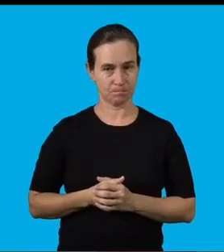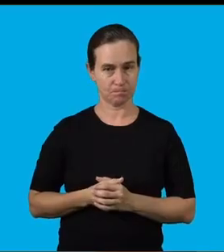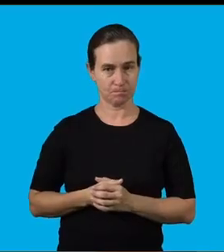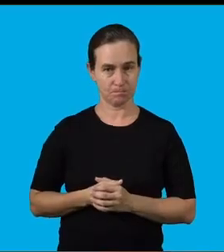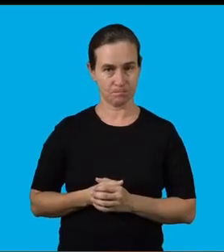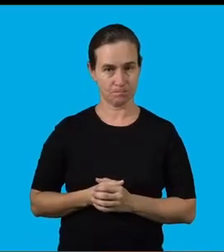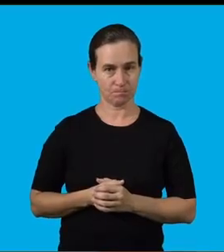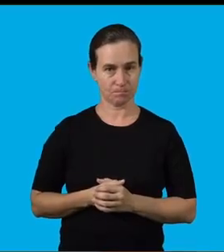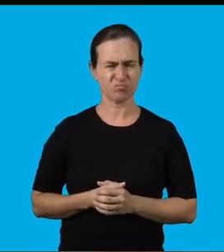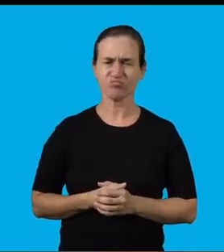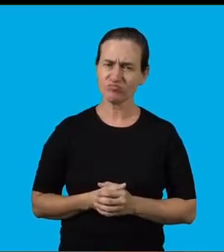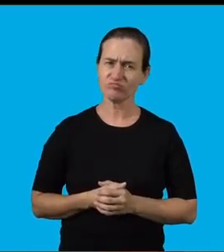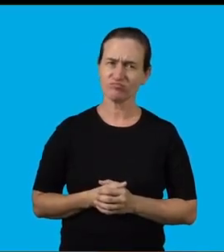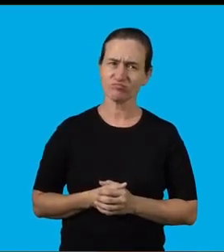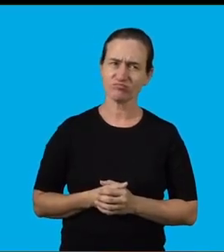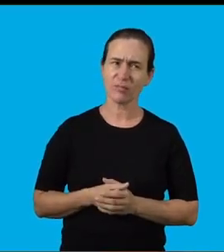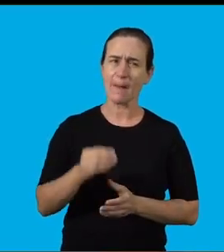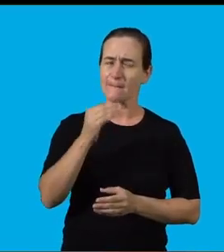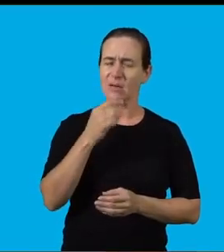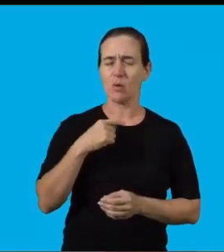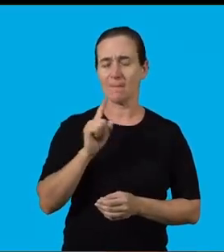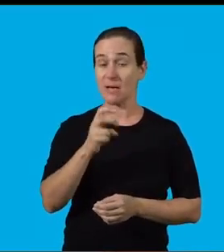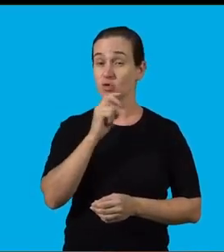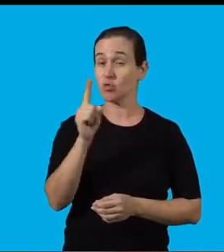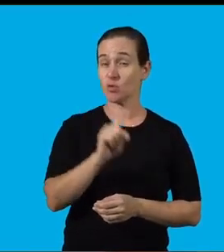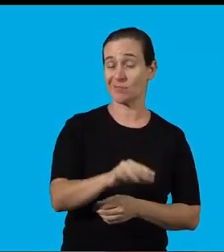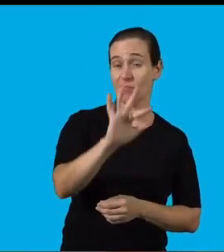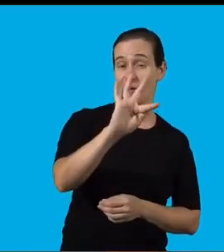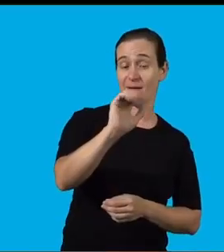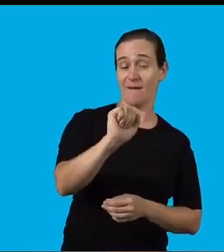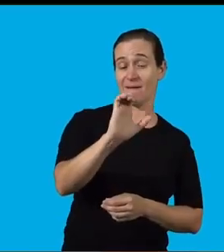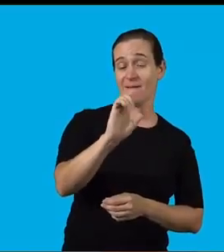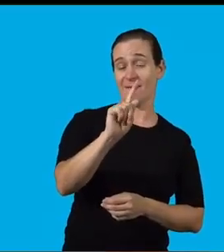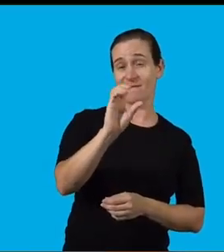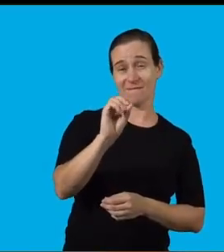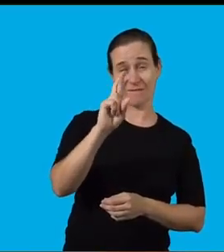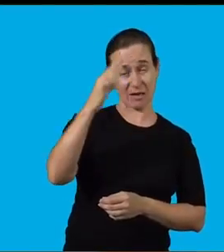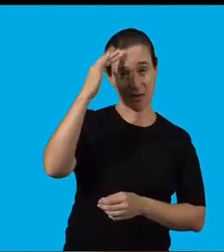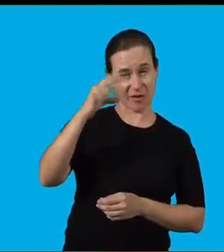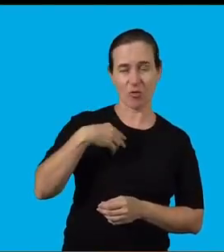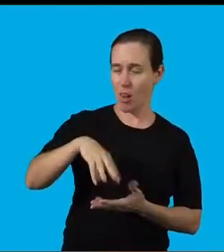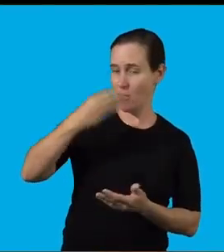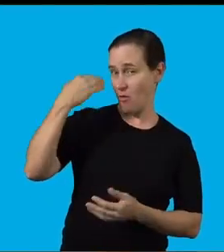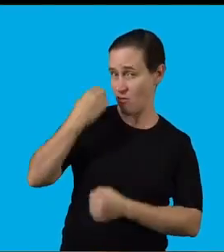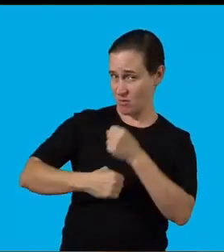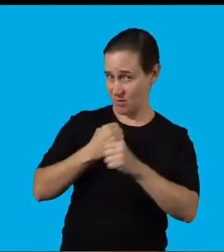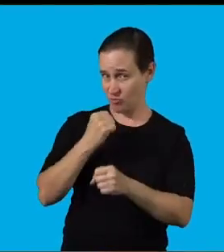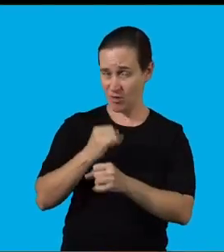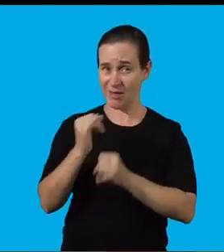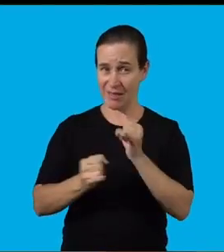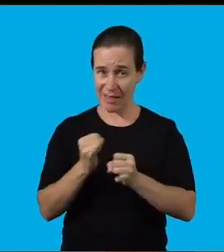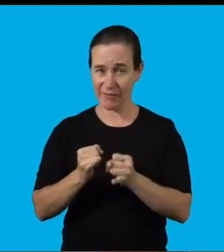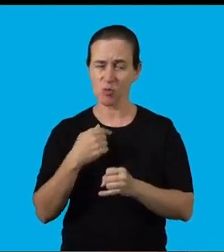3 x-intercepts. How do we find them? We have to use the factor theorem, which we learn in grade 11. To factorize, we find what